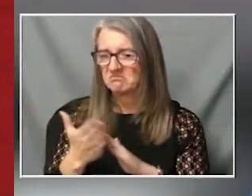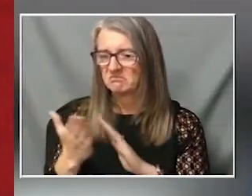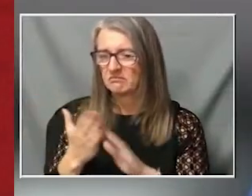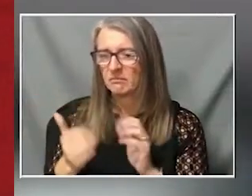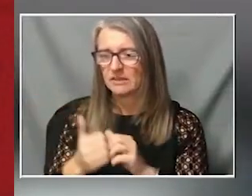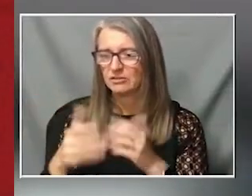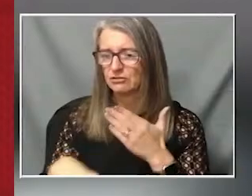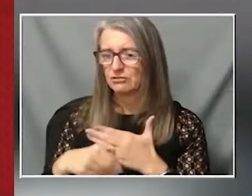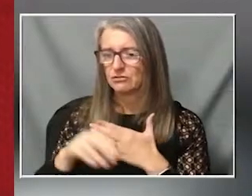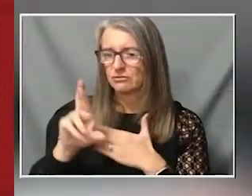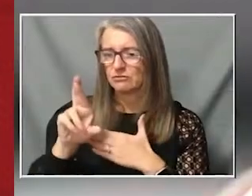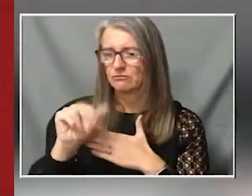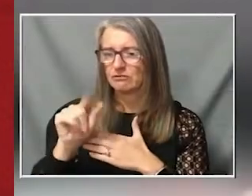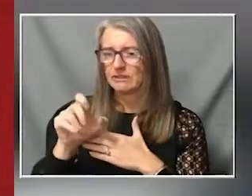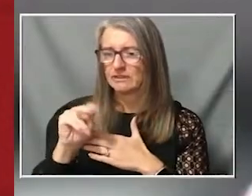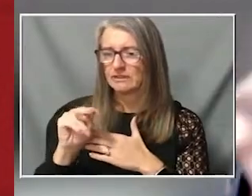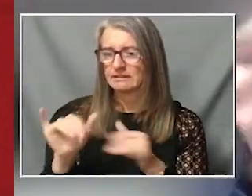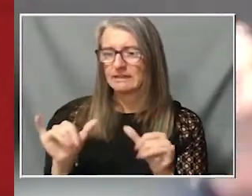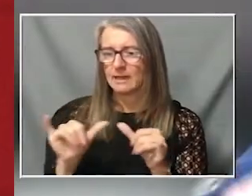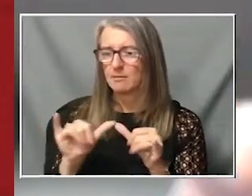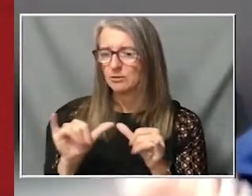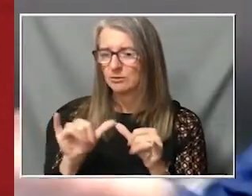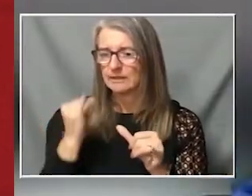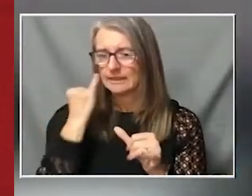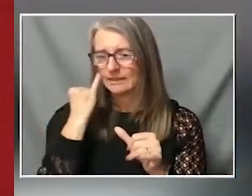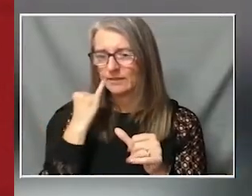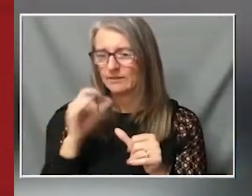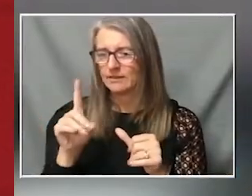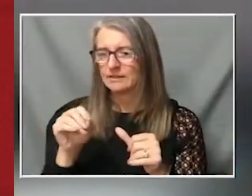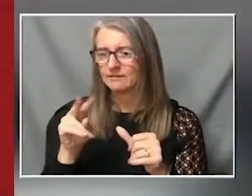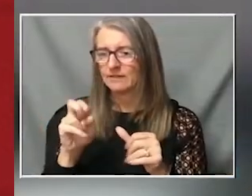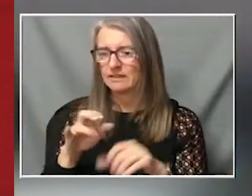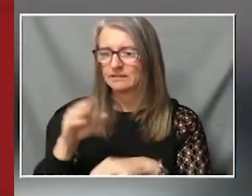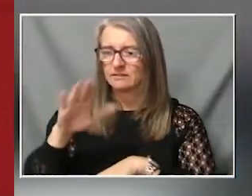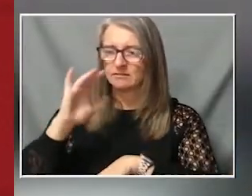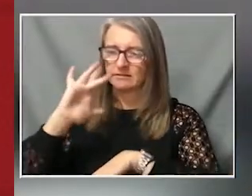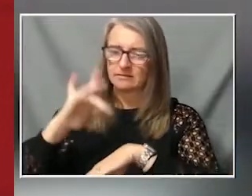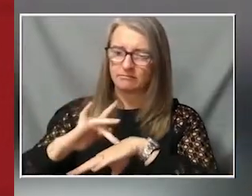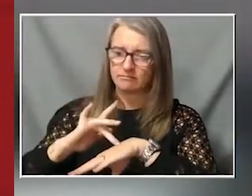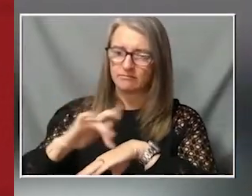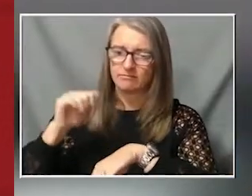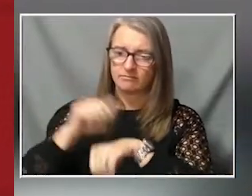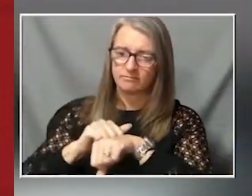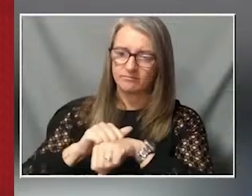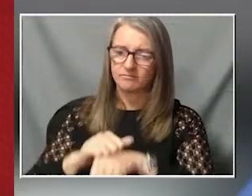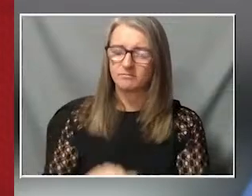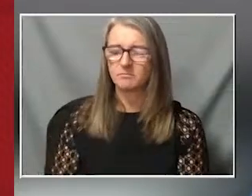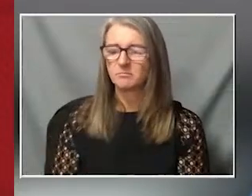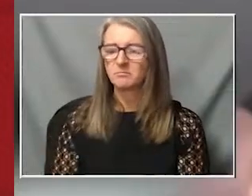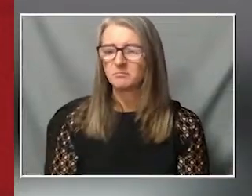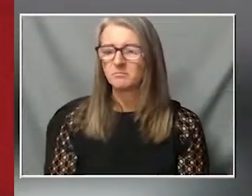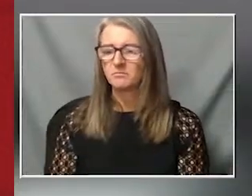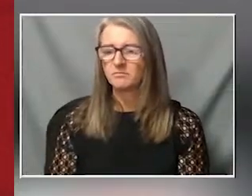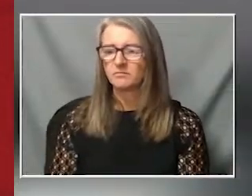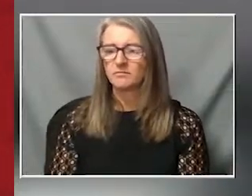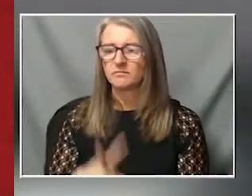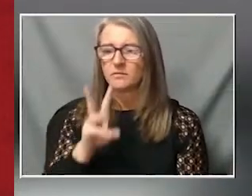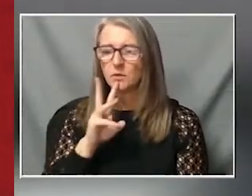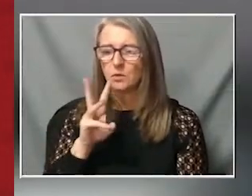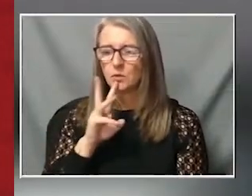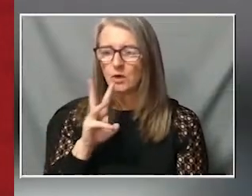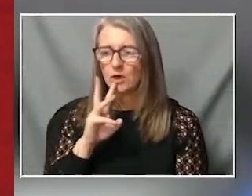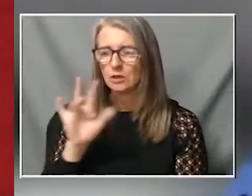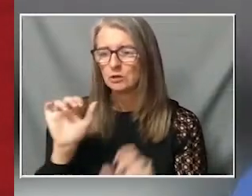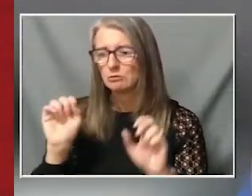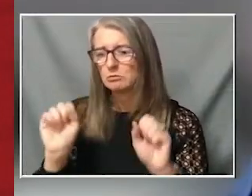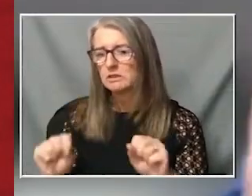radon, not even really measurable unless we have our devices right on that on that stone. The water issue is a